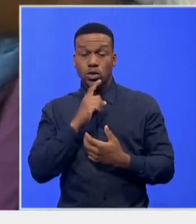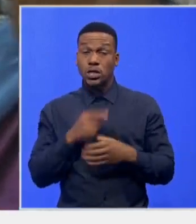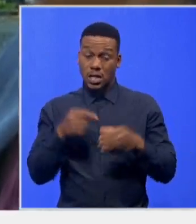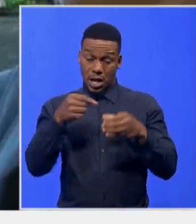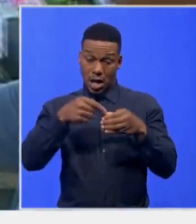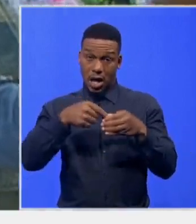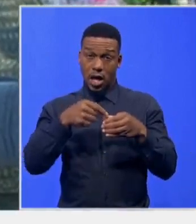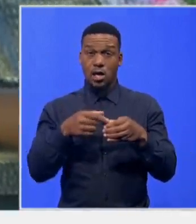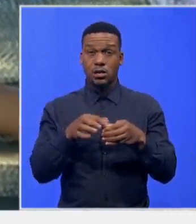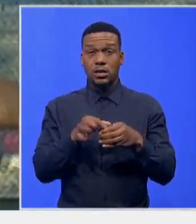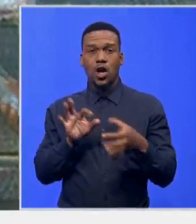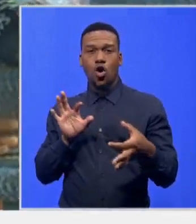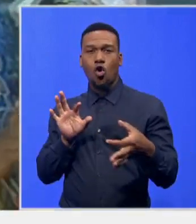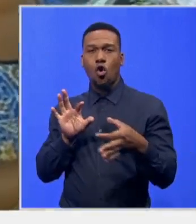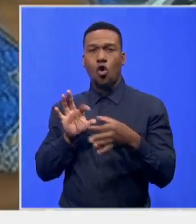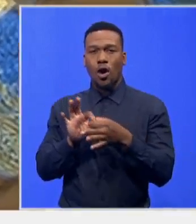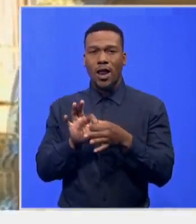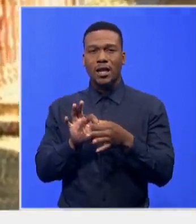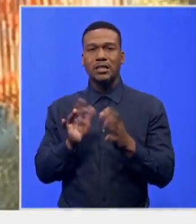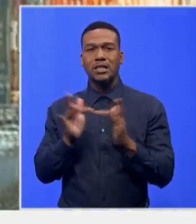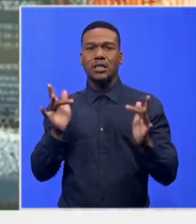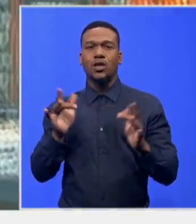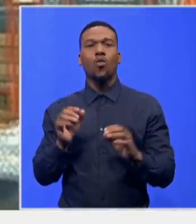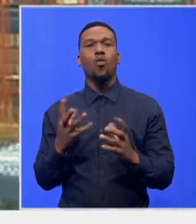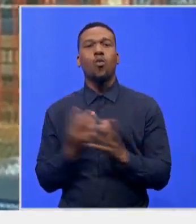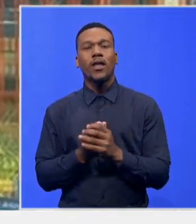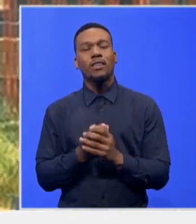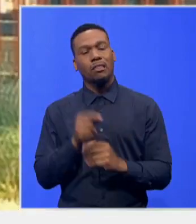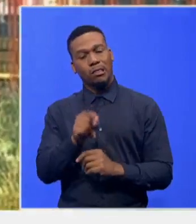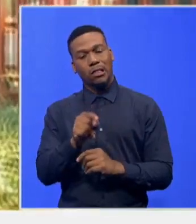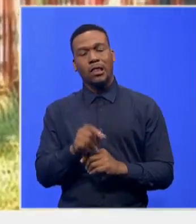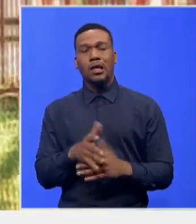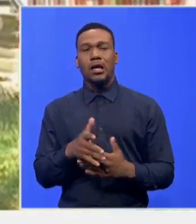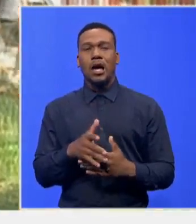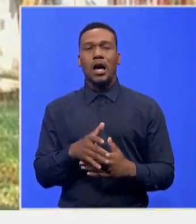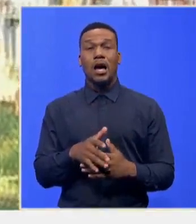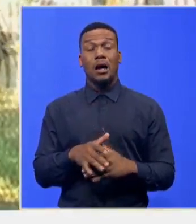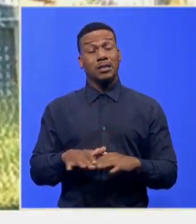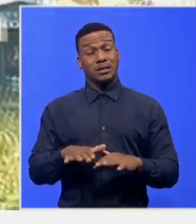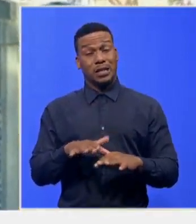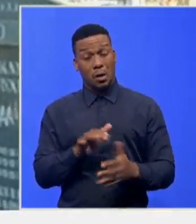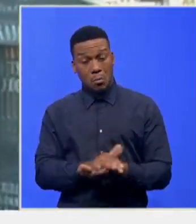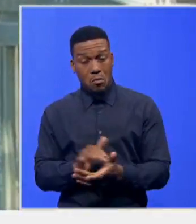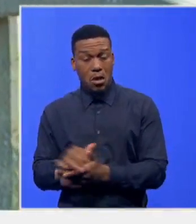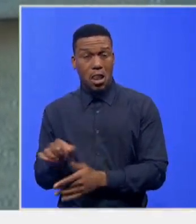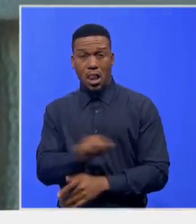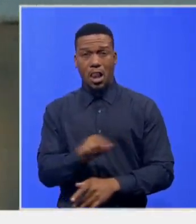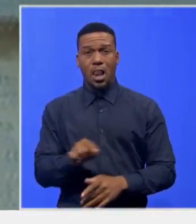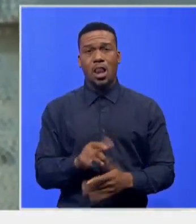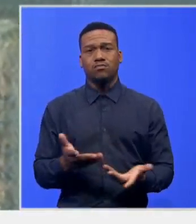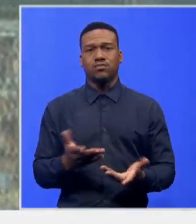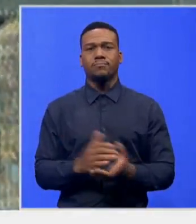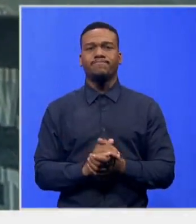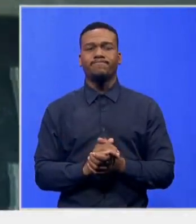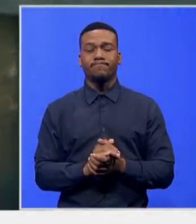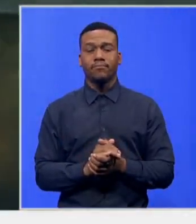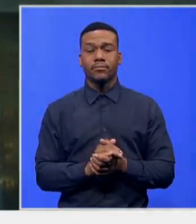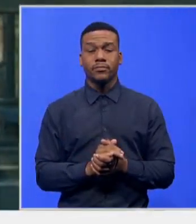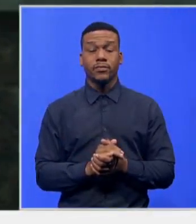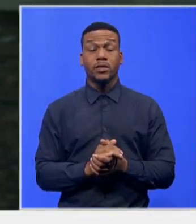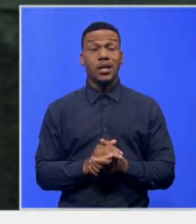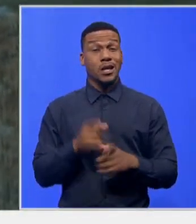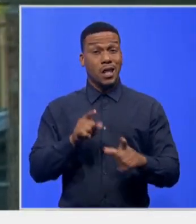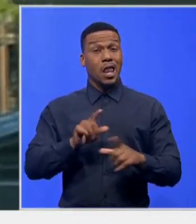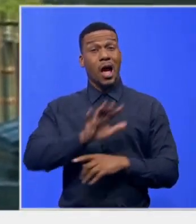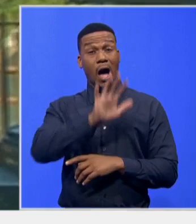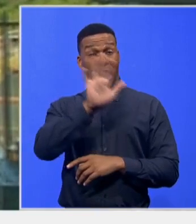our ancestors, our beloved ones that have passed on. This is a significance in the African or in the